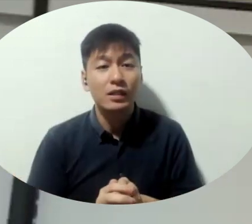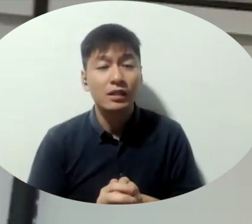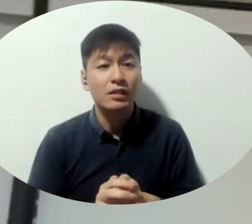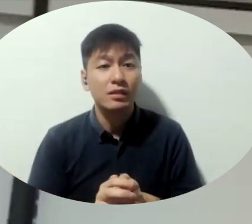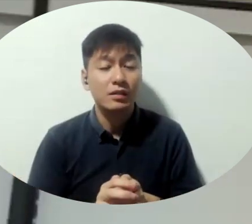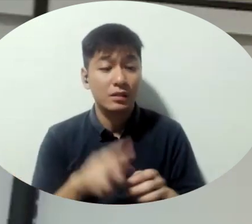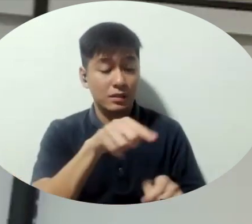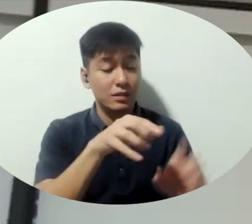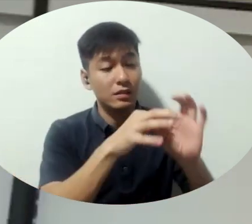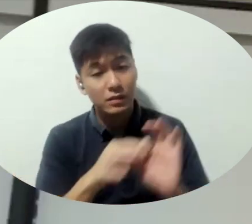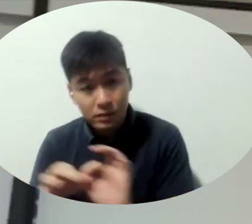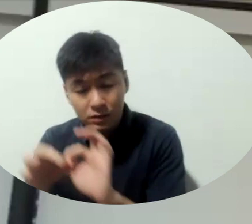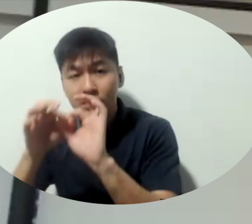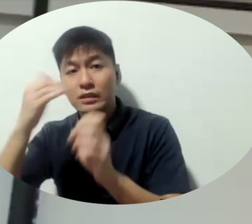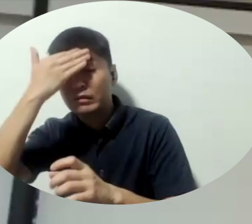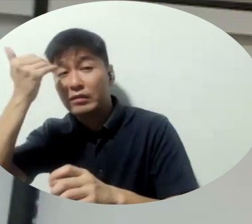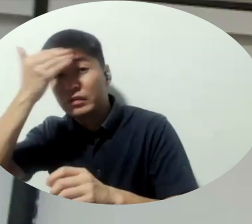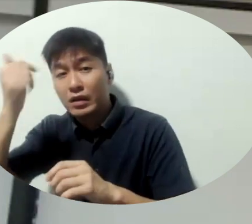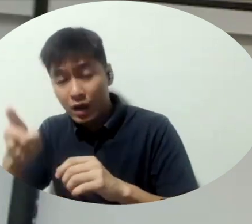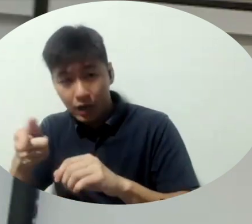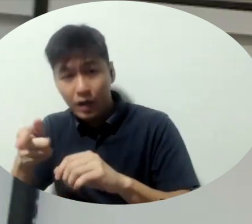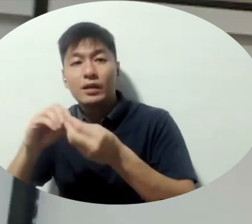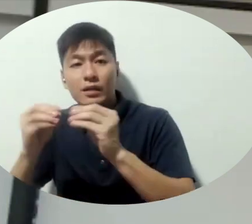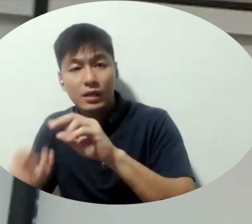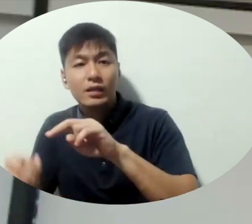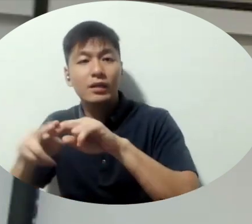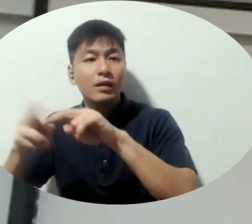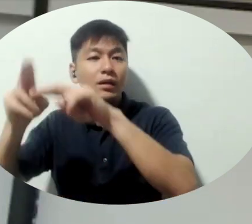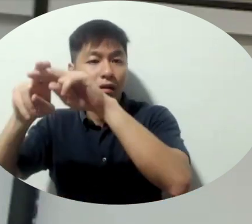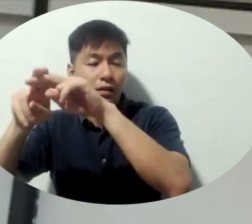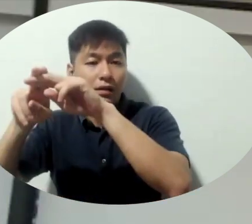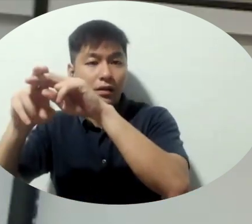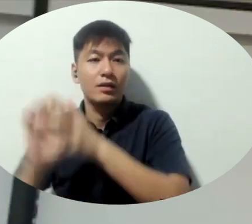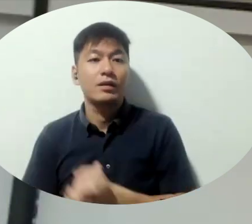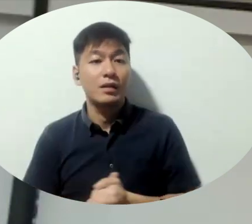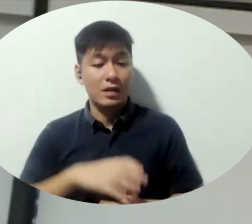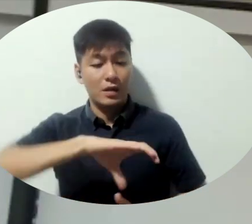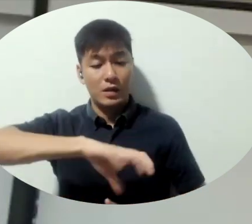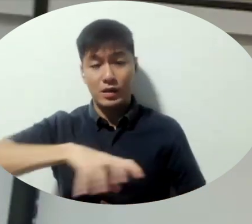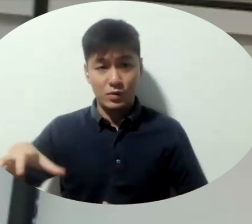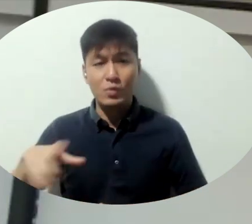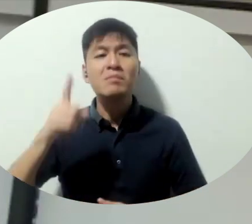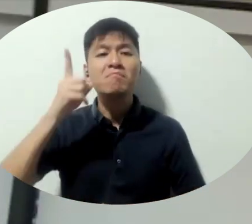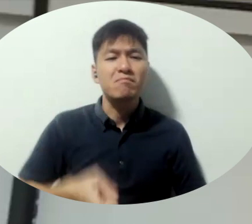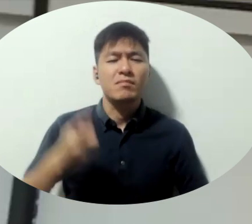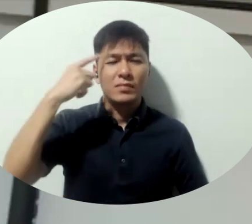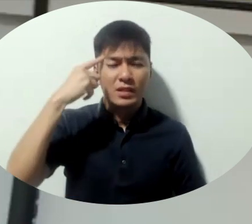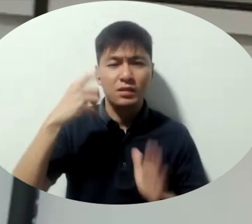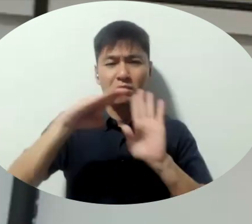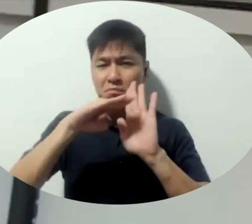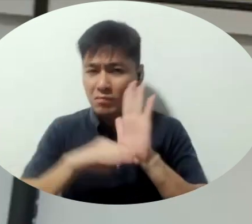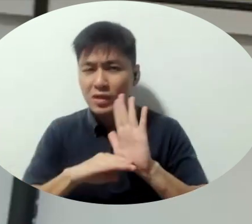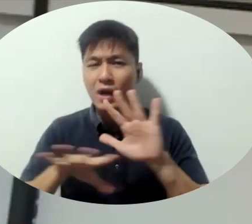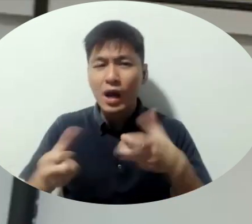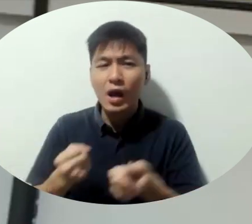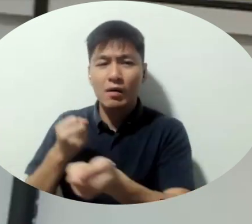prepare national plans, a response. Otherwise, it could bankrupt their systems. So many